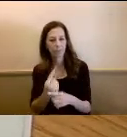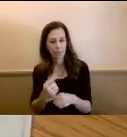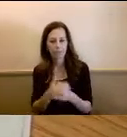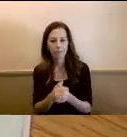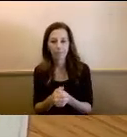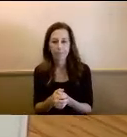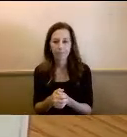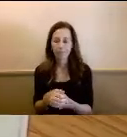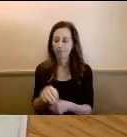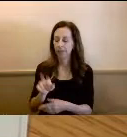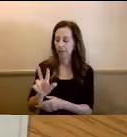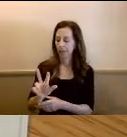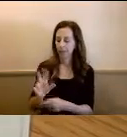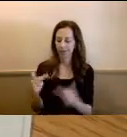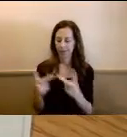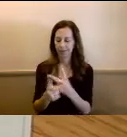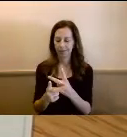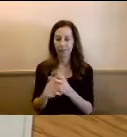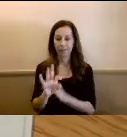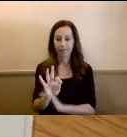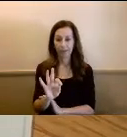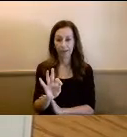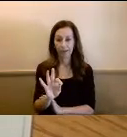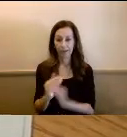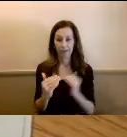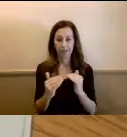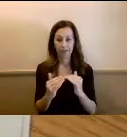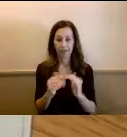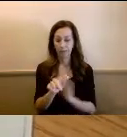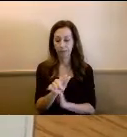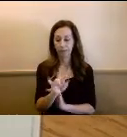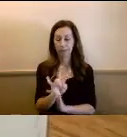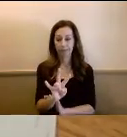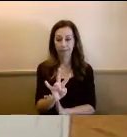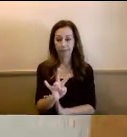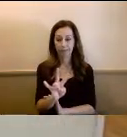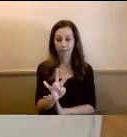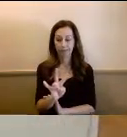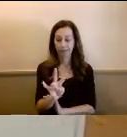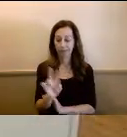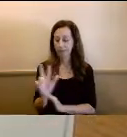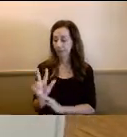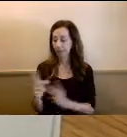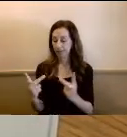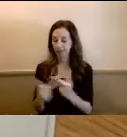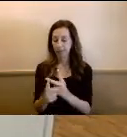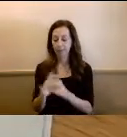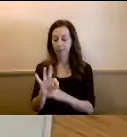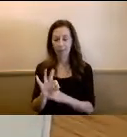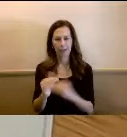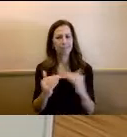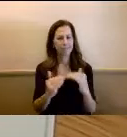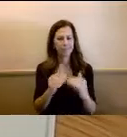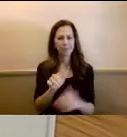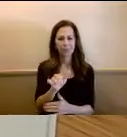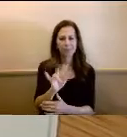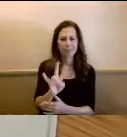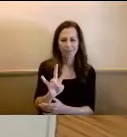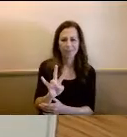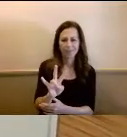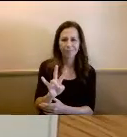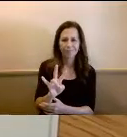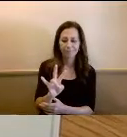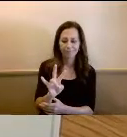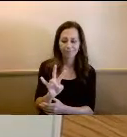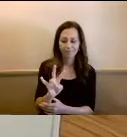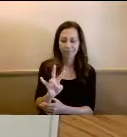we're correct. So 3 times 9 equals 27. 3 times 9 is 27.